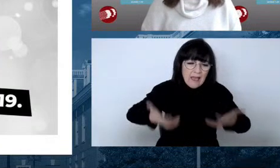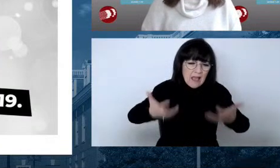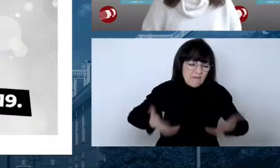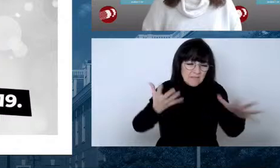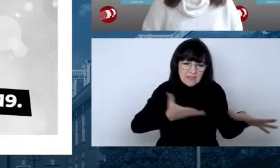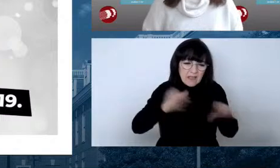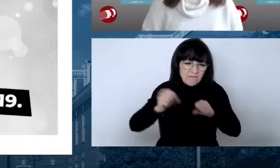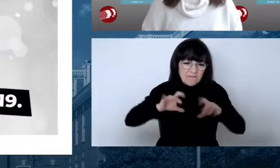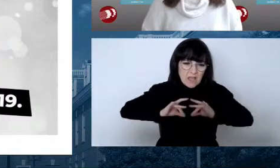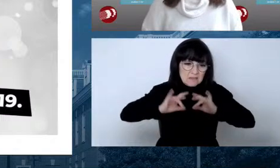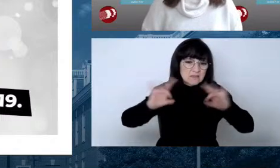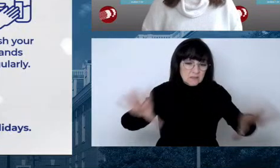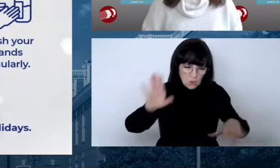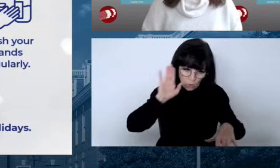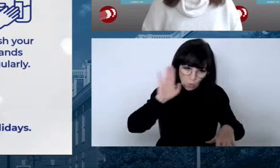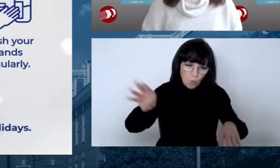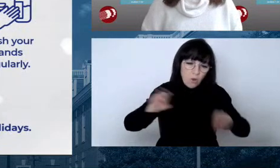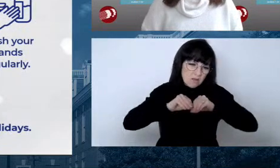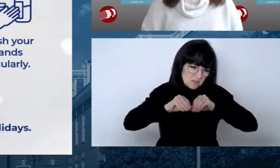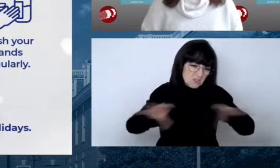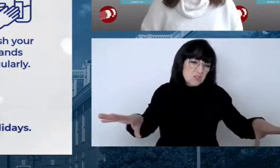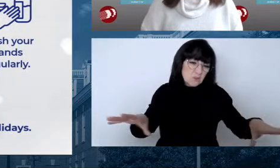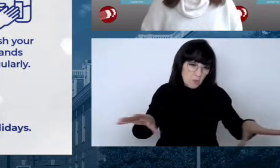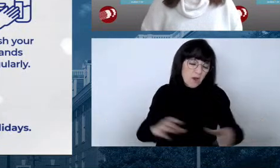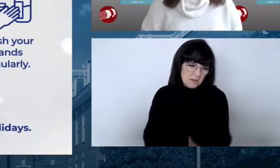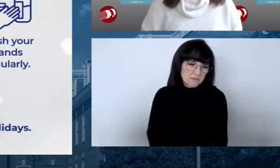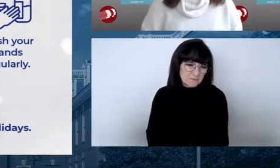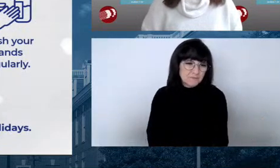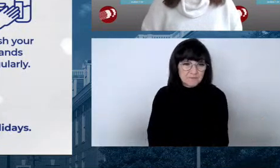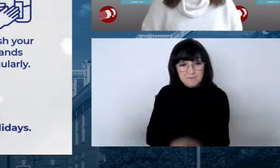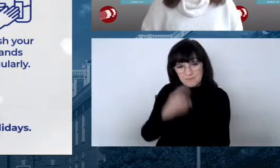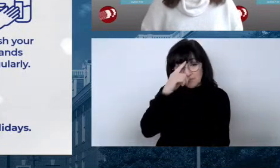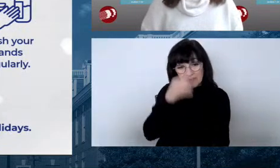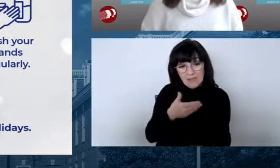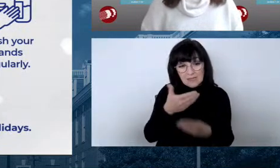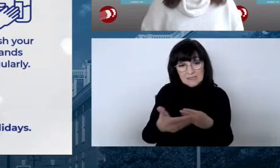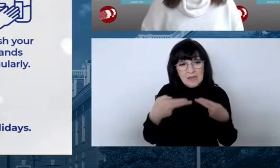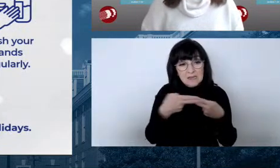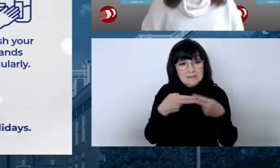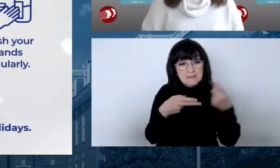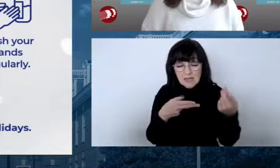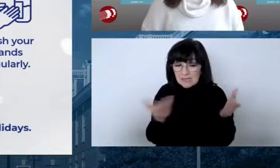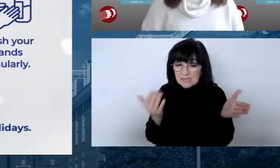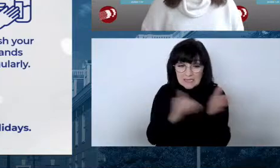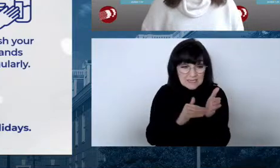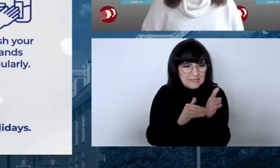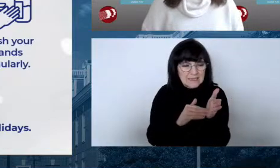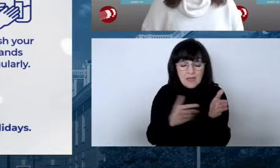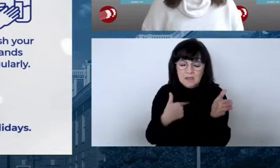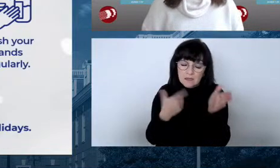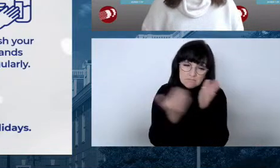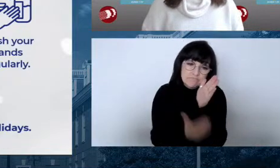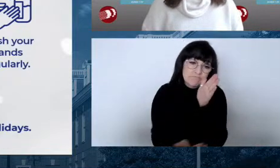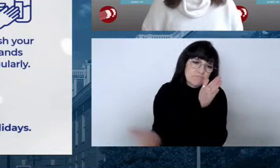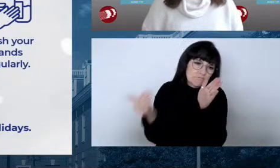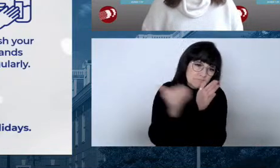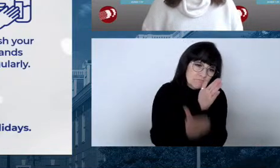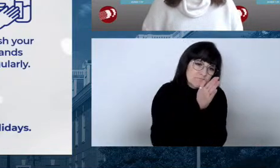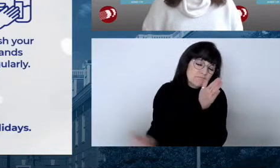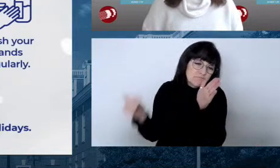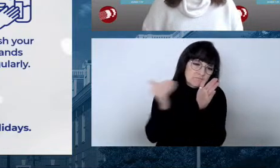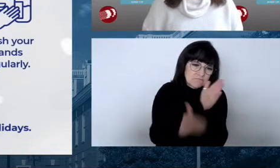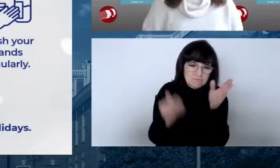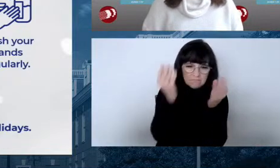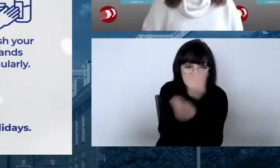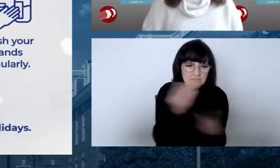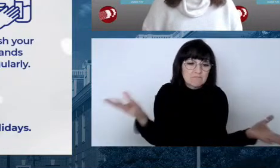positive. So with that, I think next slide. And again, we are a broken record, but the fundamentals still